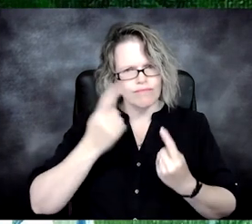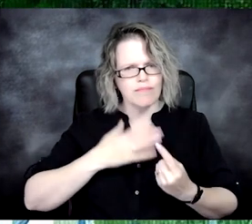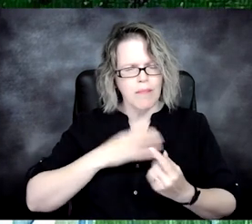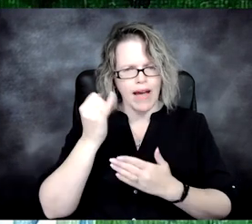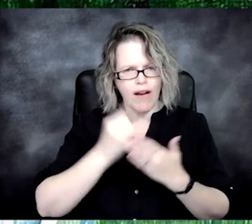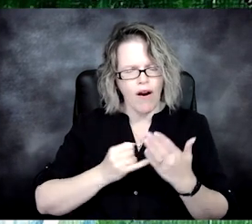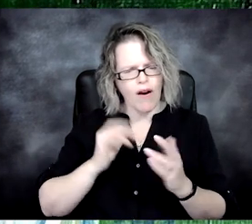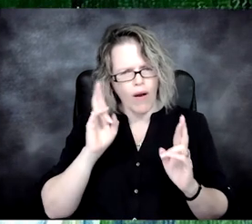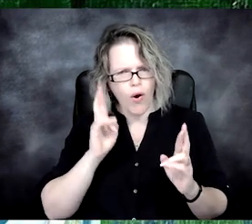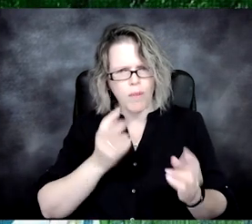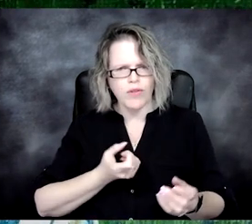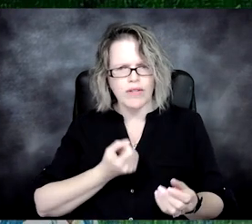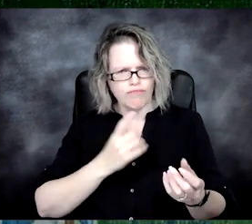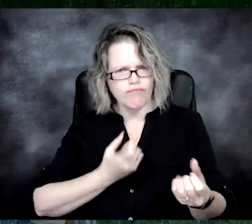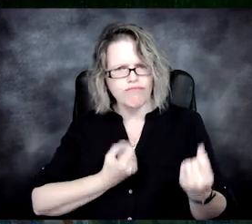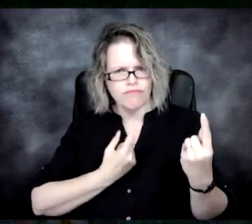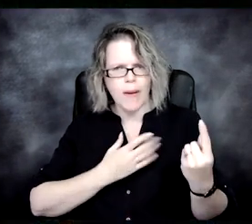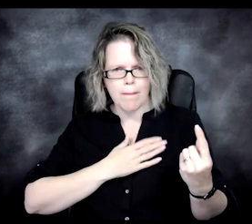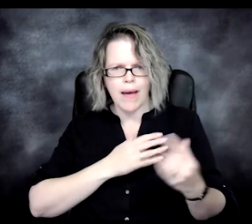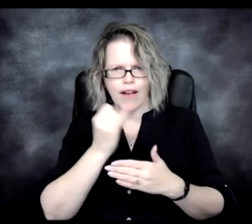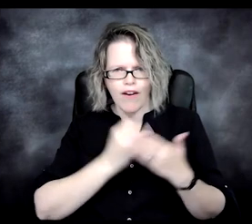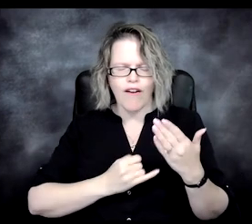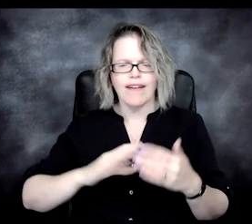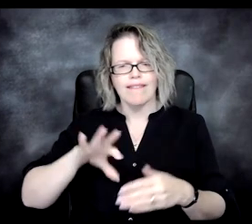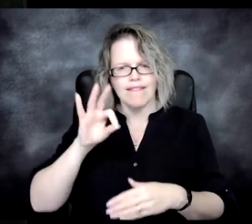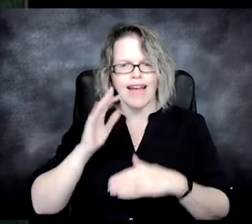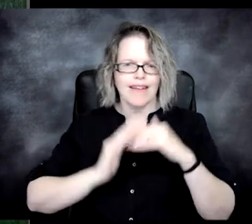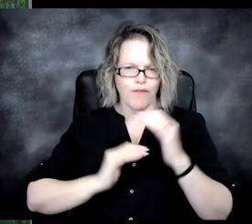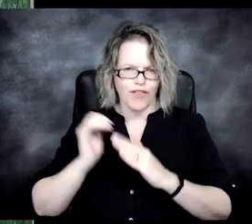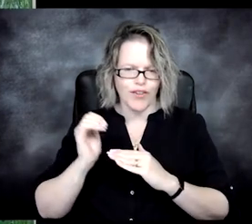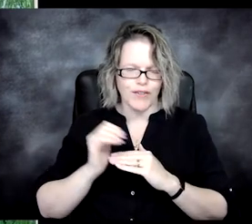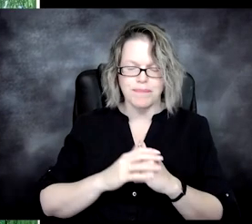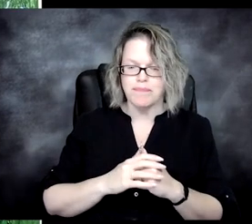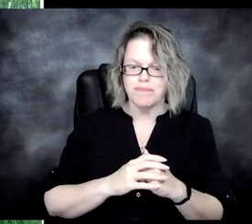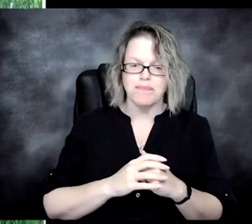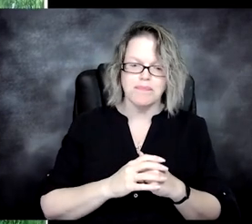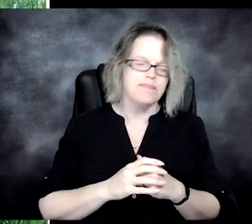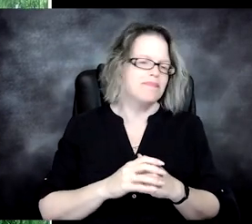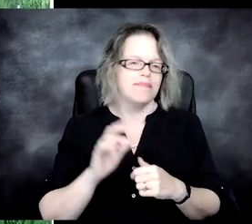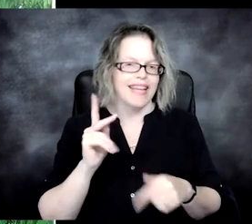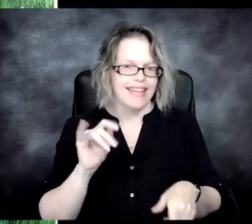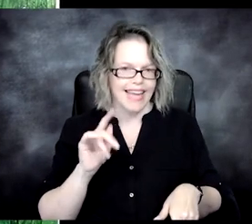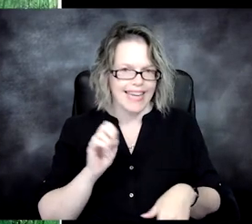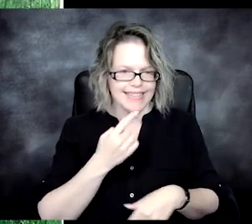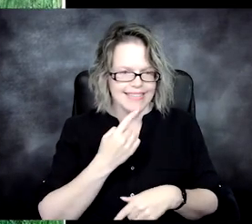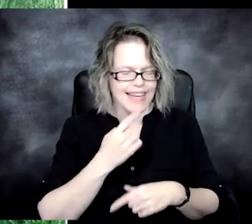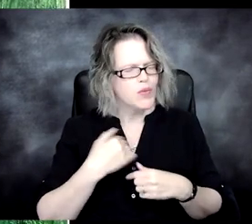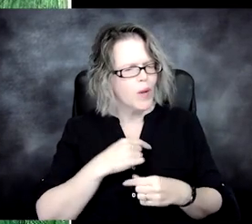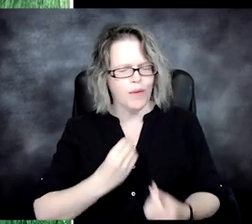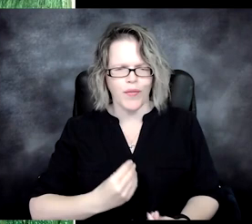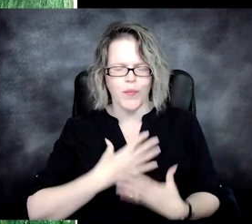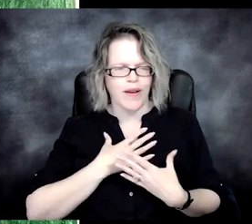relate to my art and find comfort in it. We were really thrilled to select Annika's piece because of